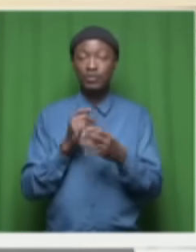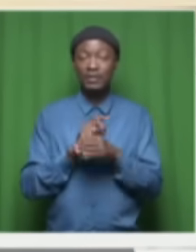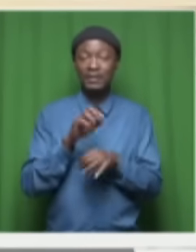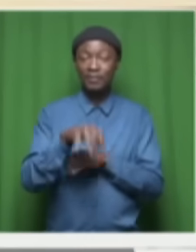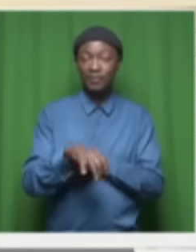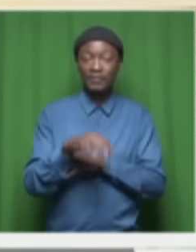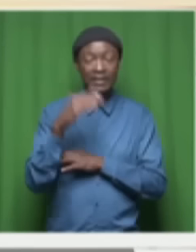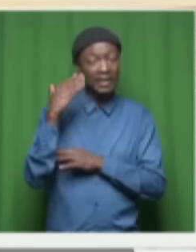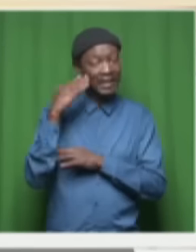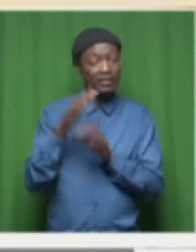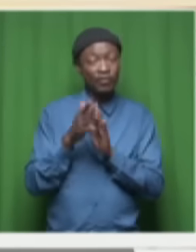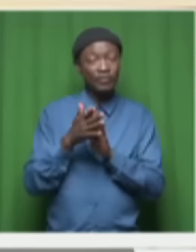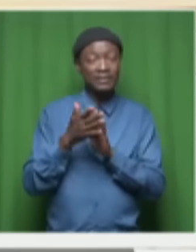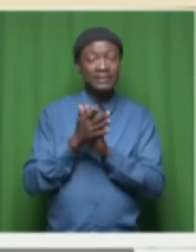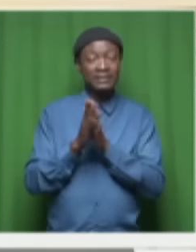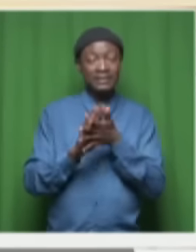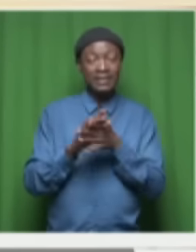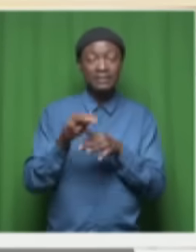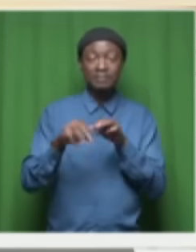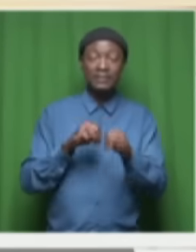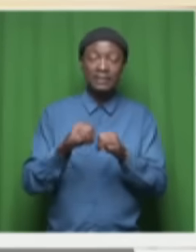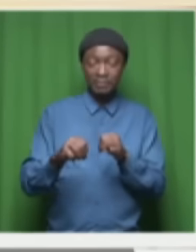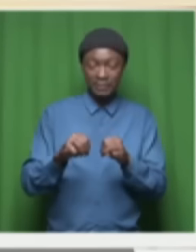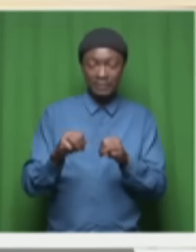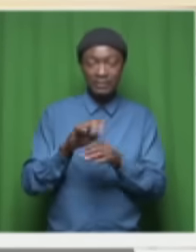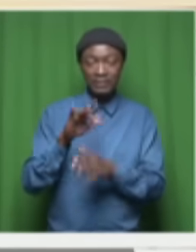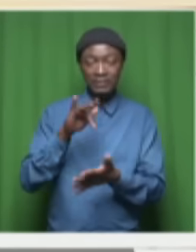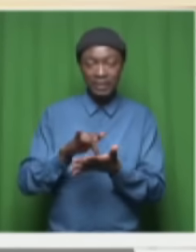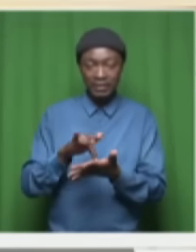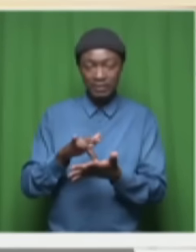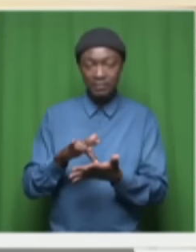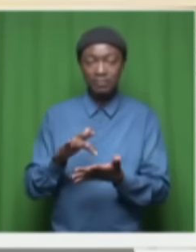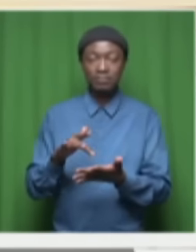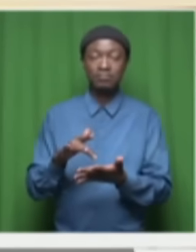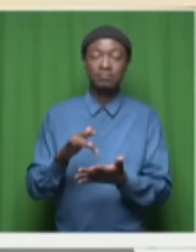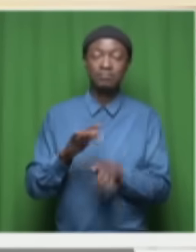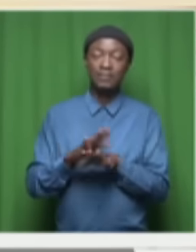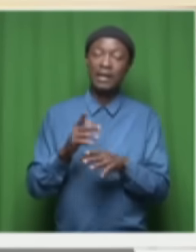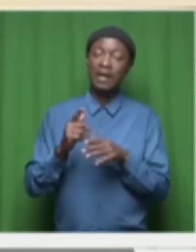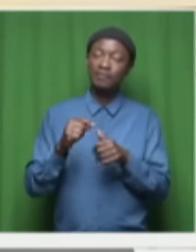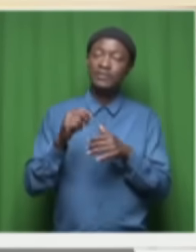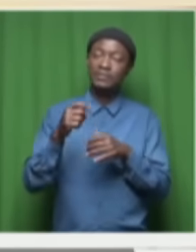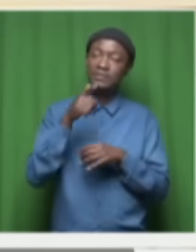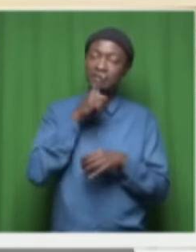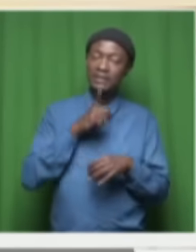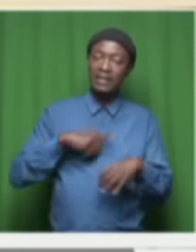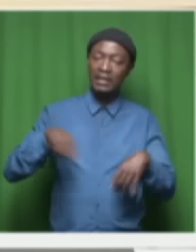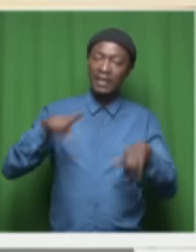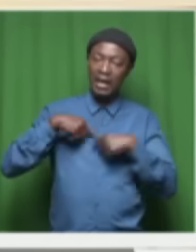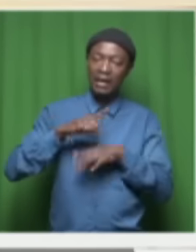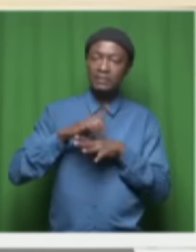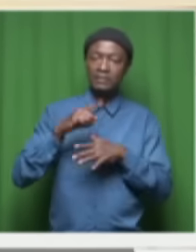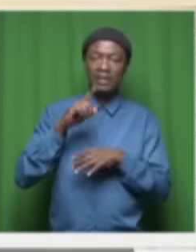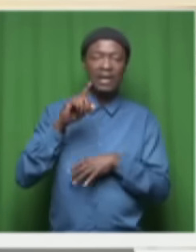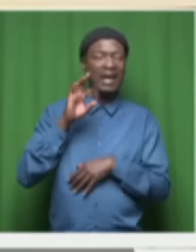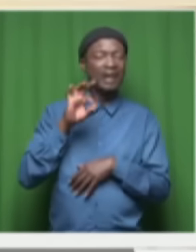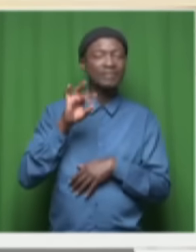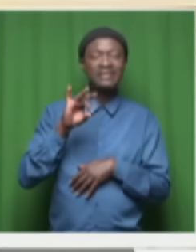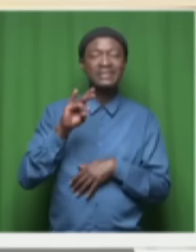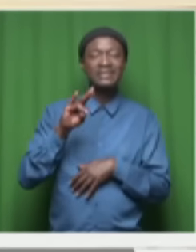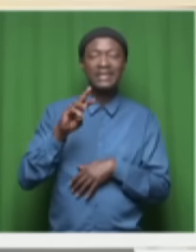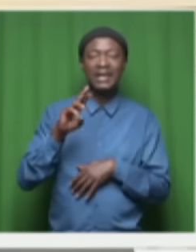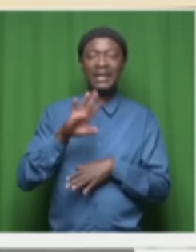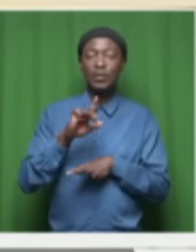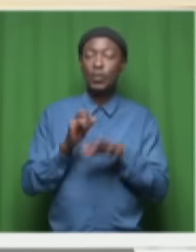of the Disaster Management Center in the Western Cape, and they have been briefing us on a daily basis in terms of